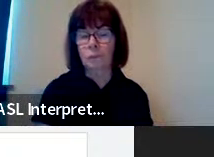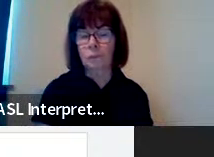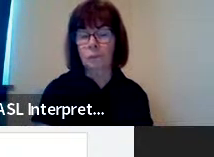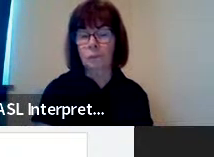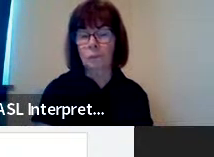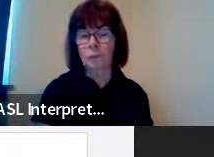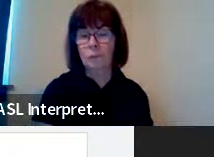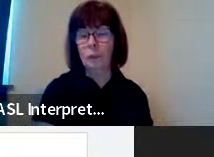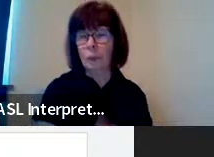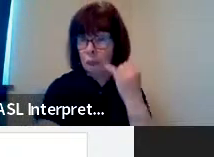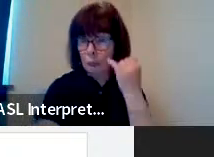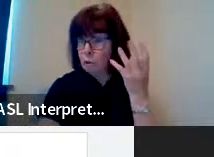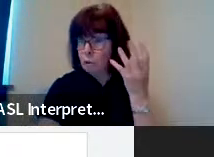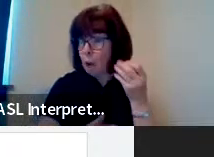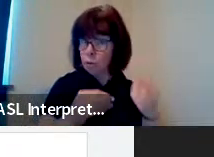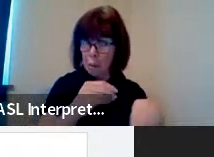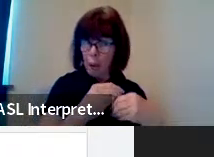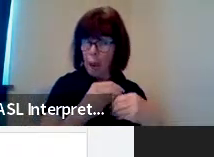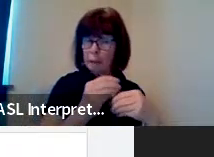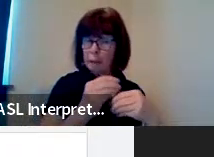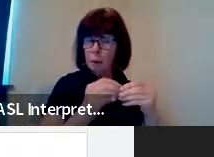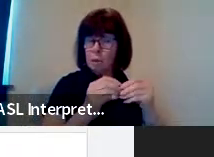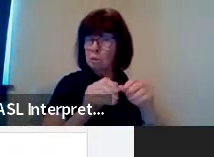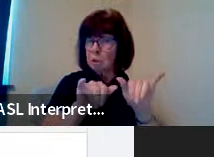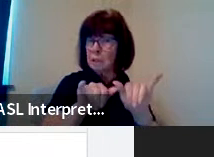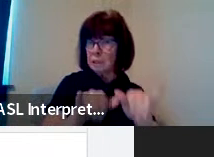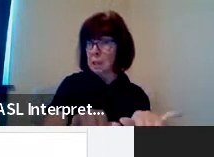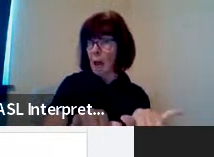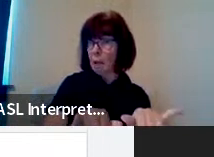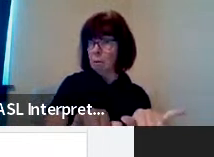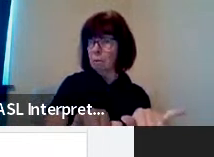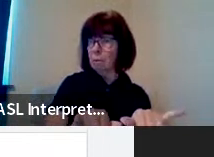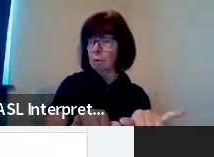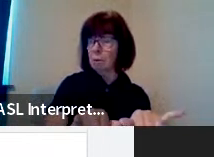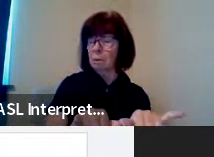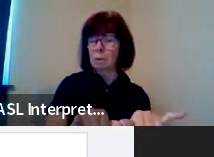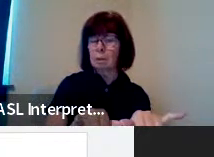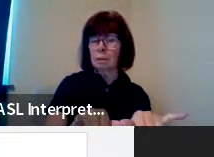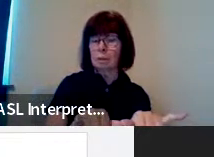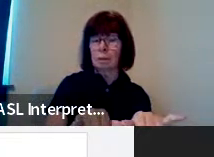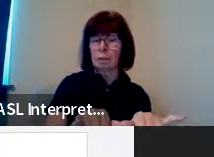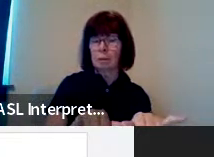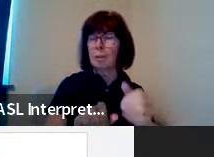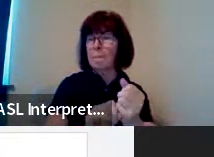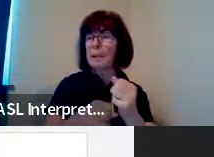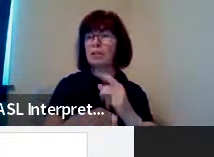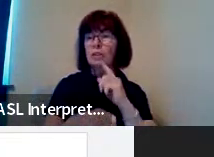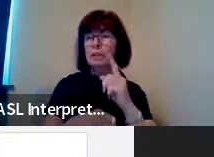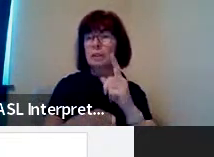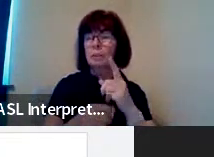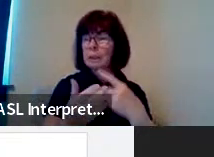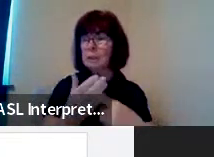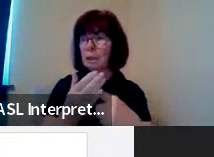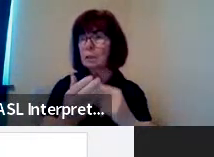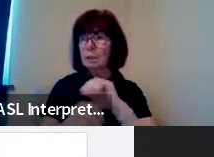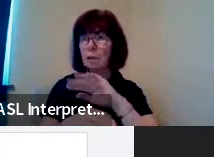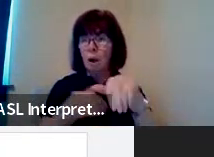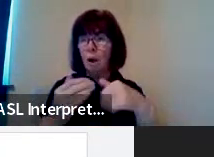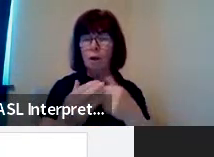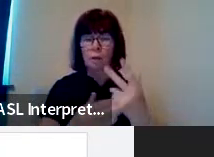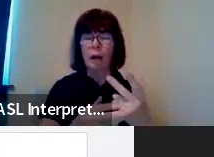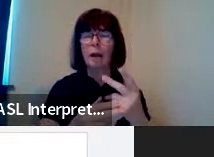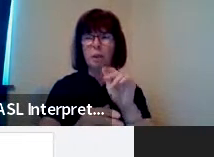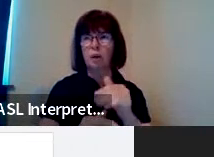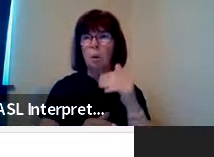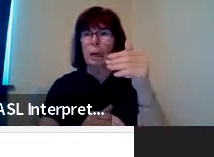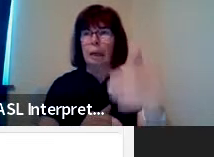If you have more to add to this one, you can stay on this one. I'm gonna, to make sure that we cover all 3 slides, I'm gonna click to the next